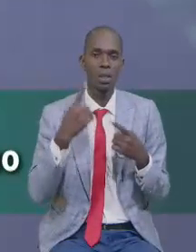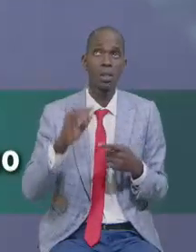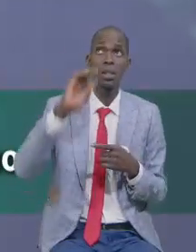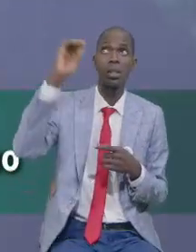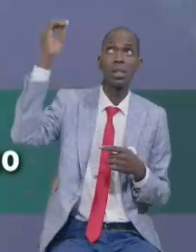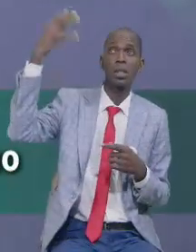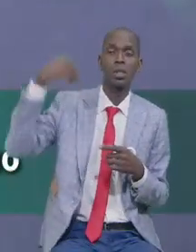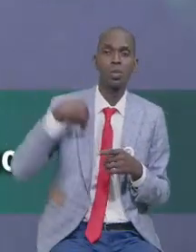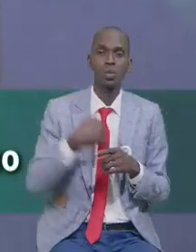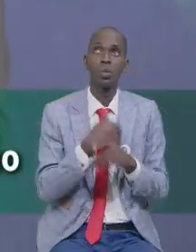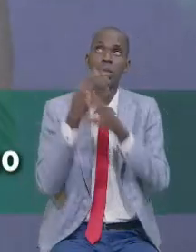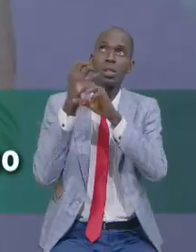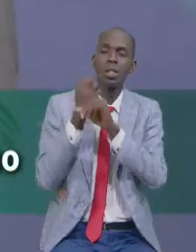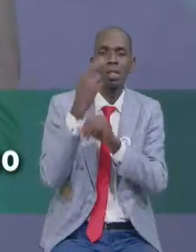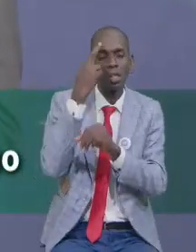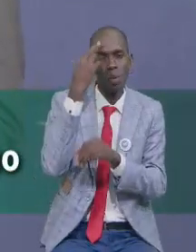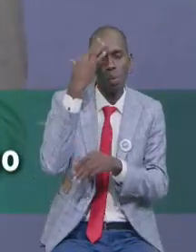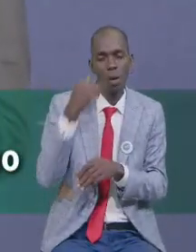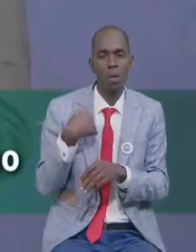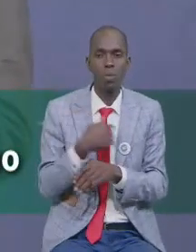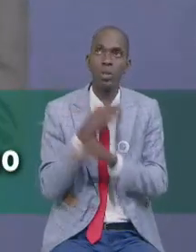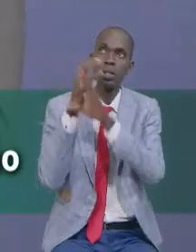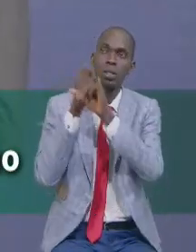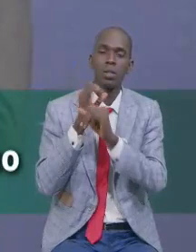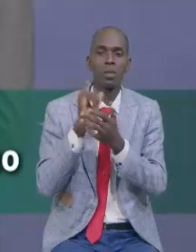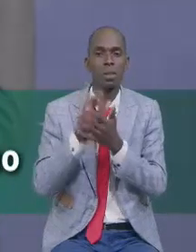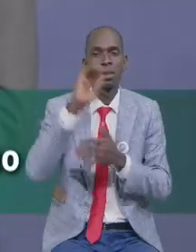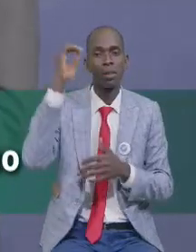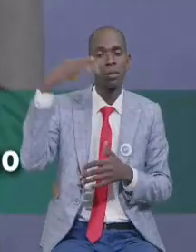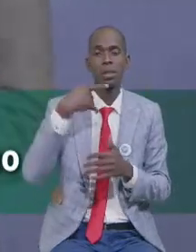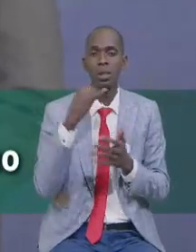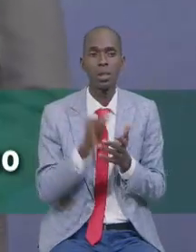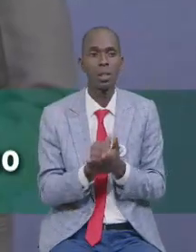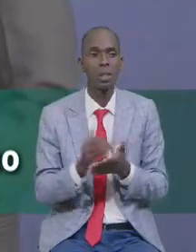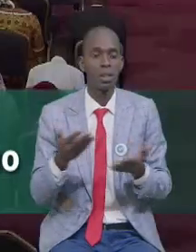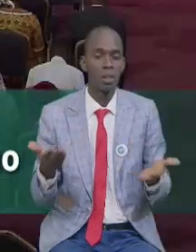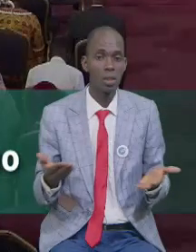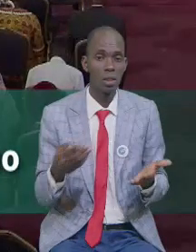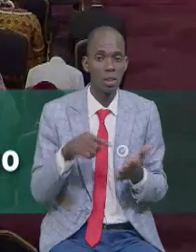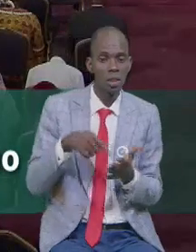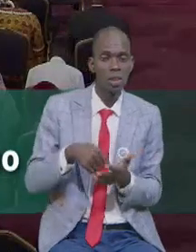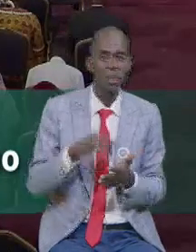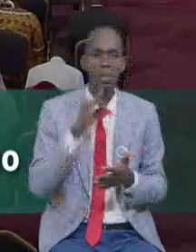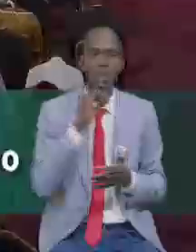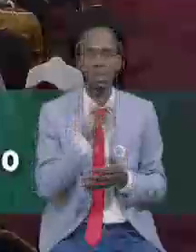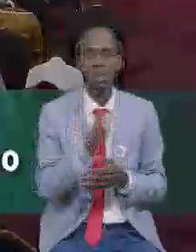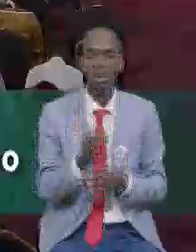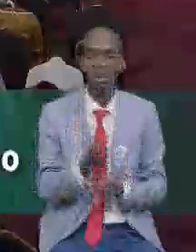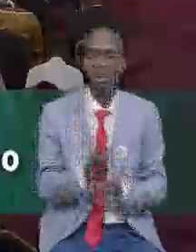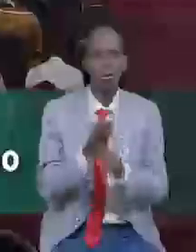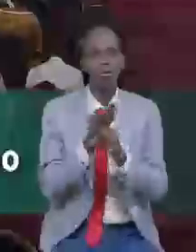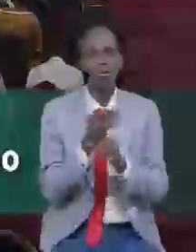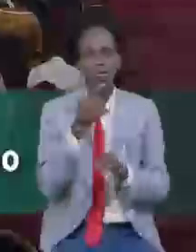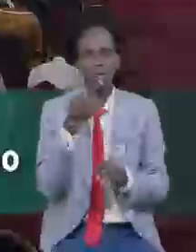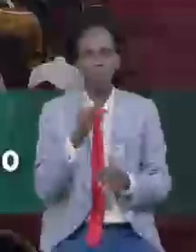he received the grace. He says, this is a faithful saying, and it's worthy